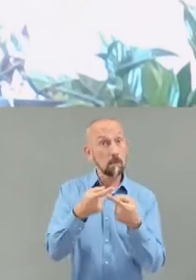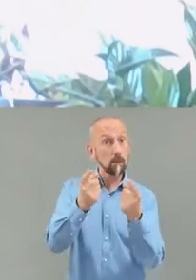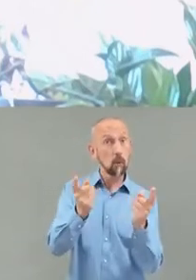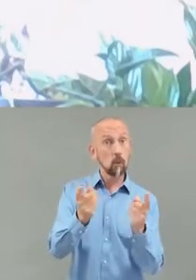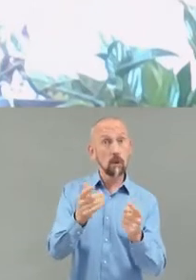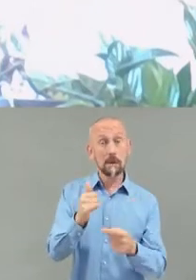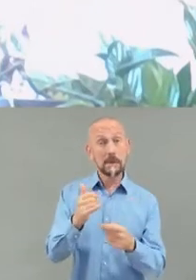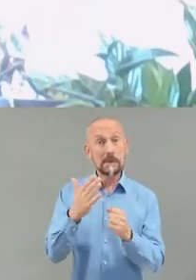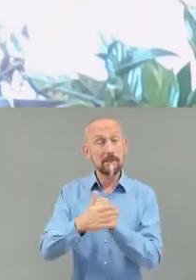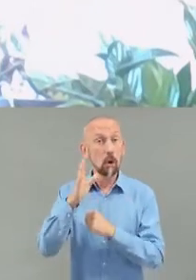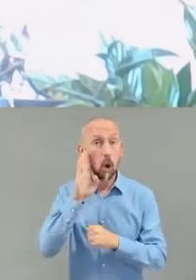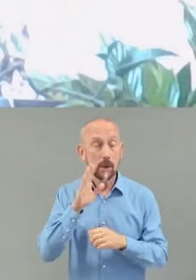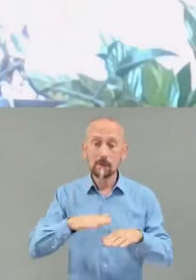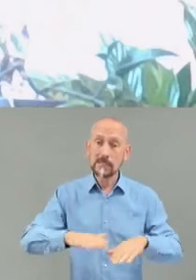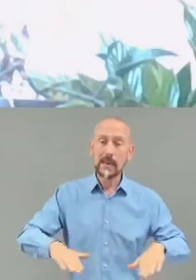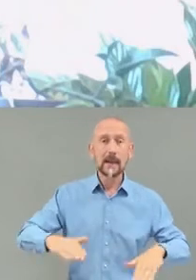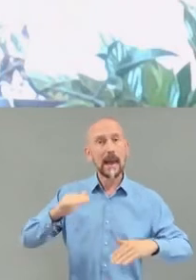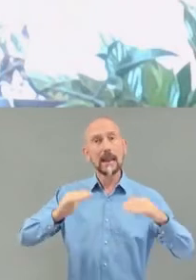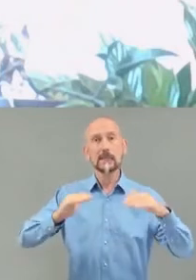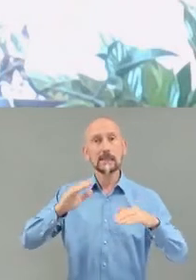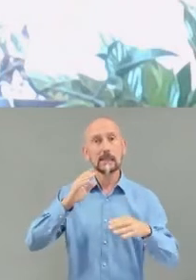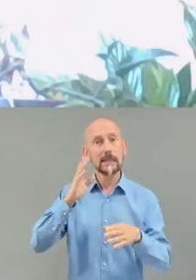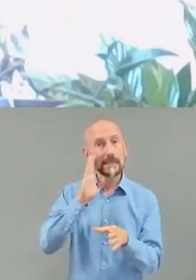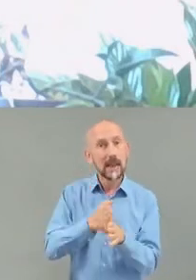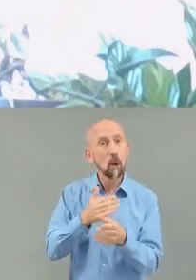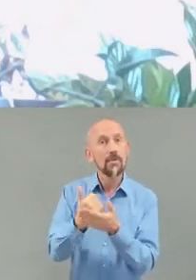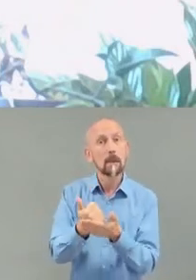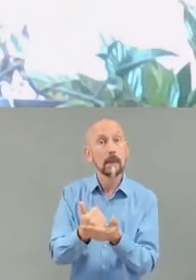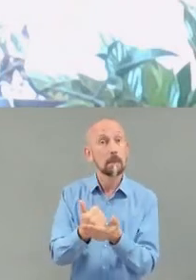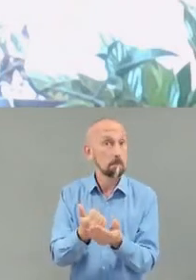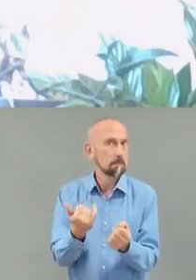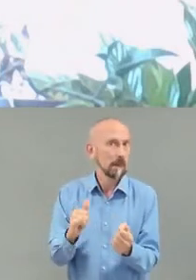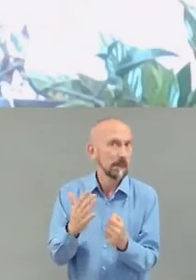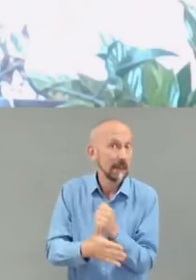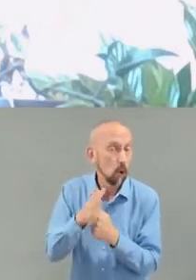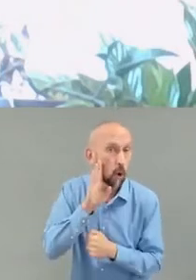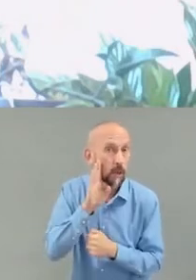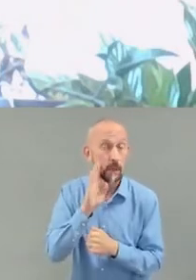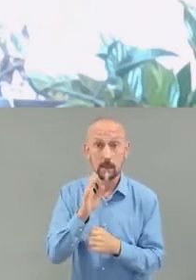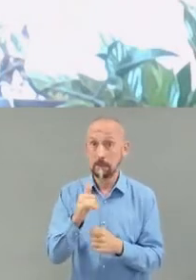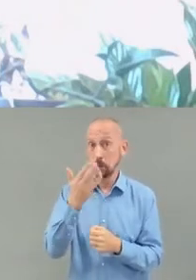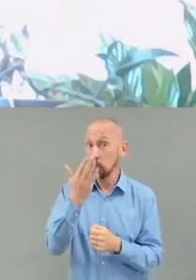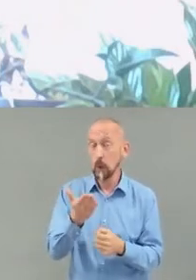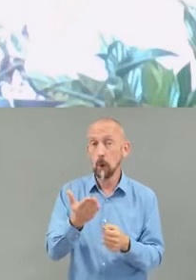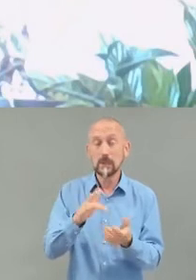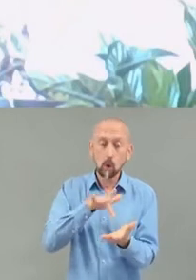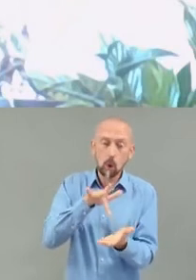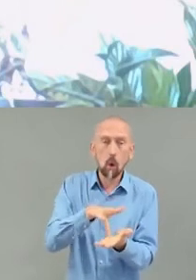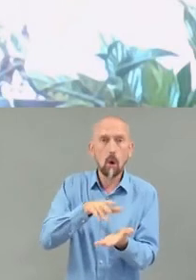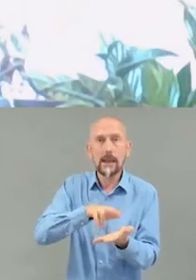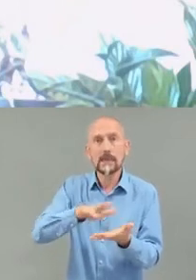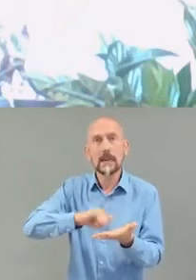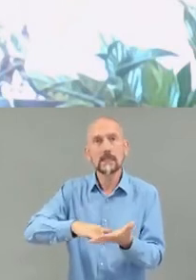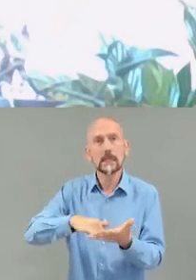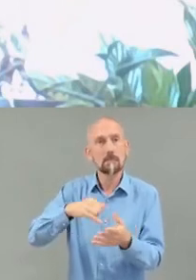and adolescent psychotherapy or know that it is a core NHS profession which came into existence over